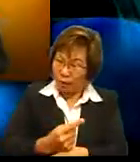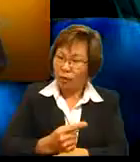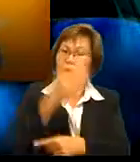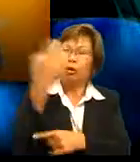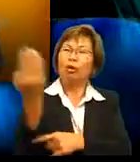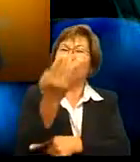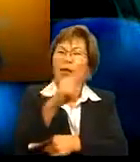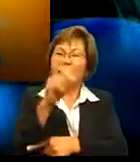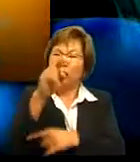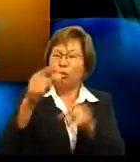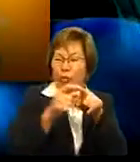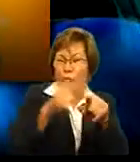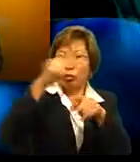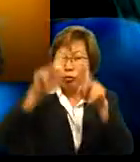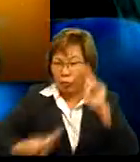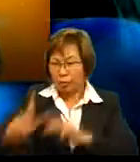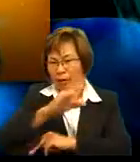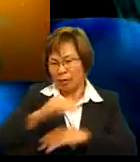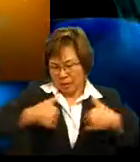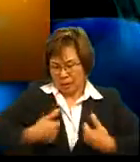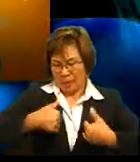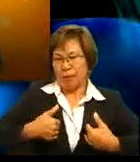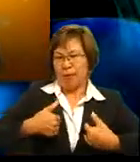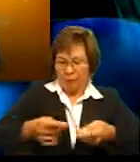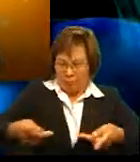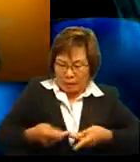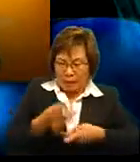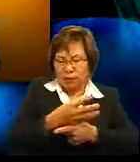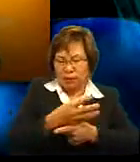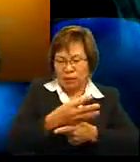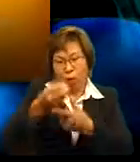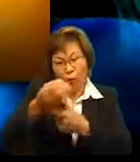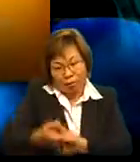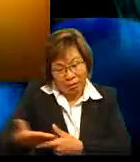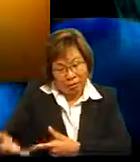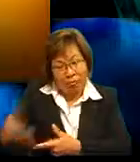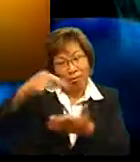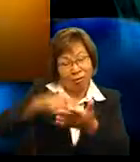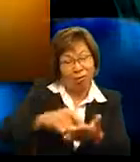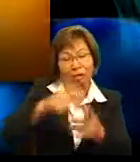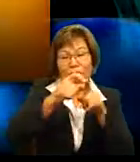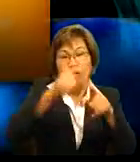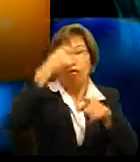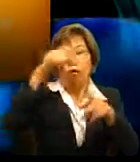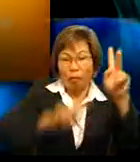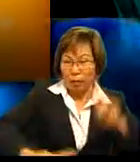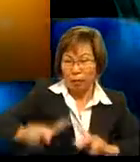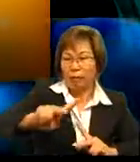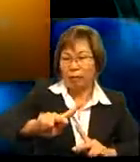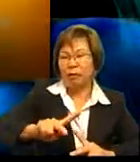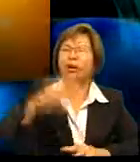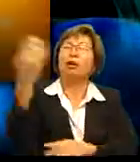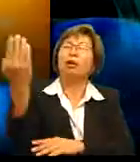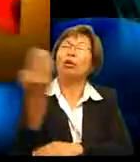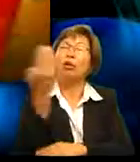Common nouns are words for people, animals, places or things. These are the words for people. They are